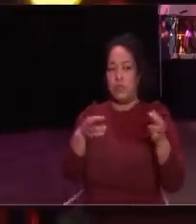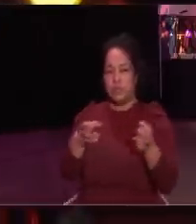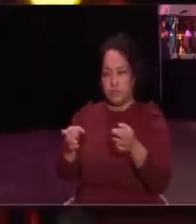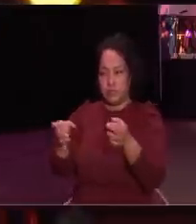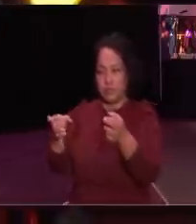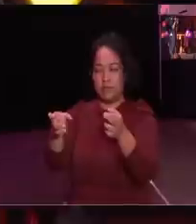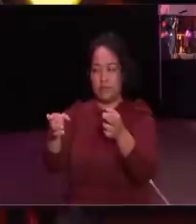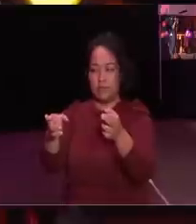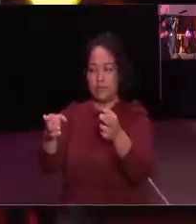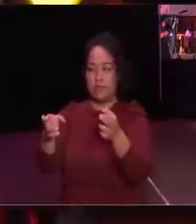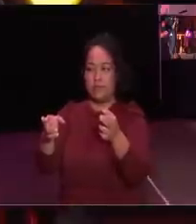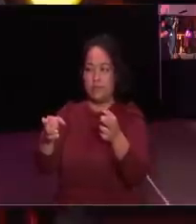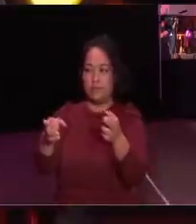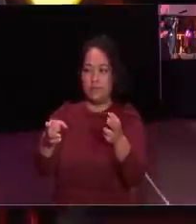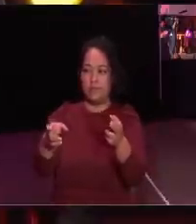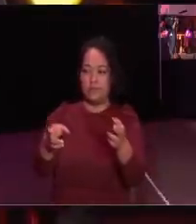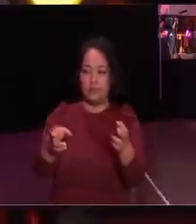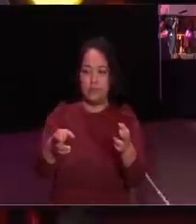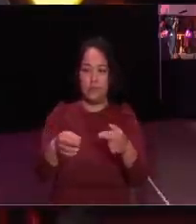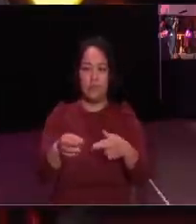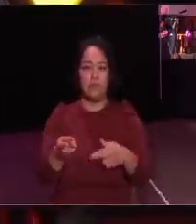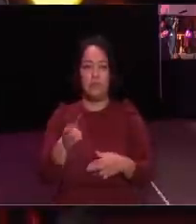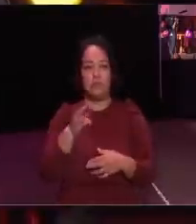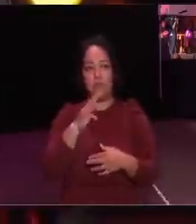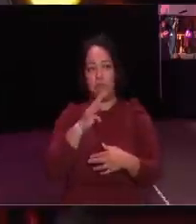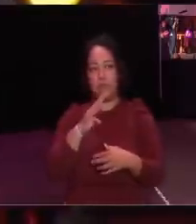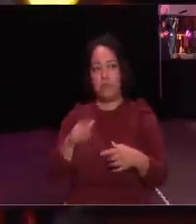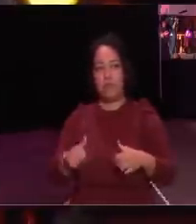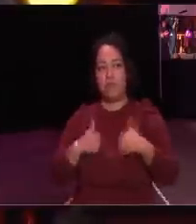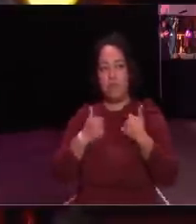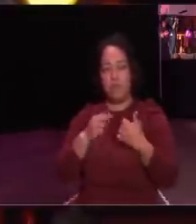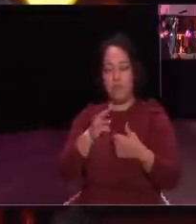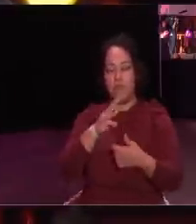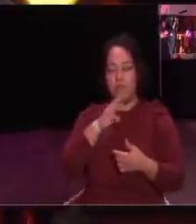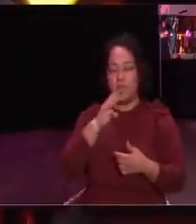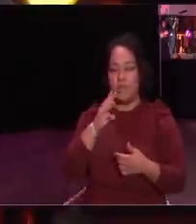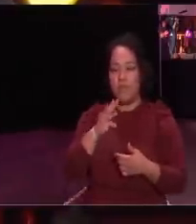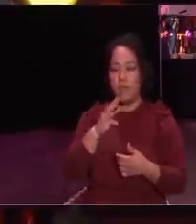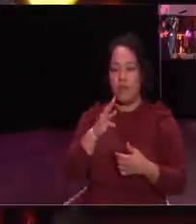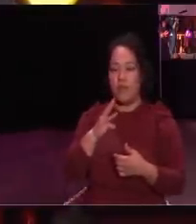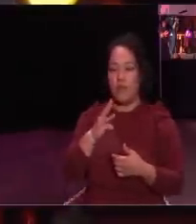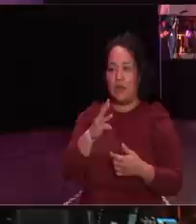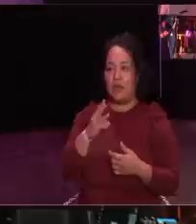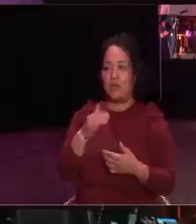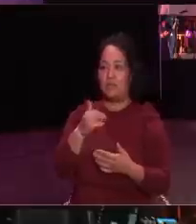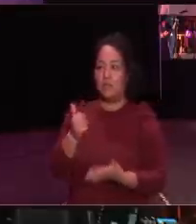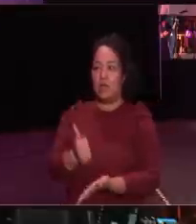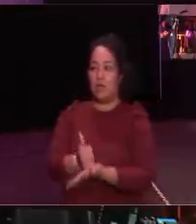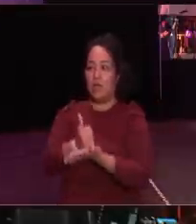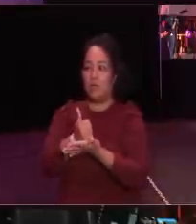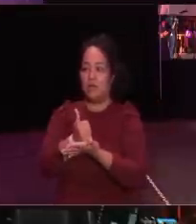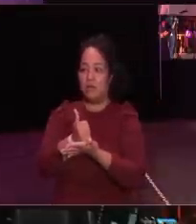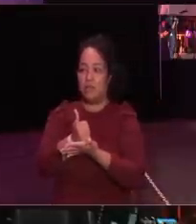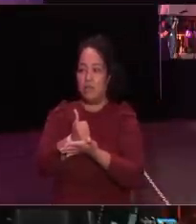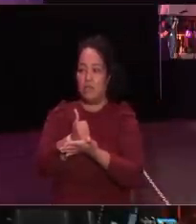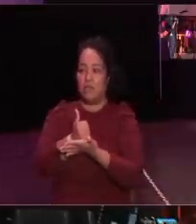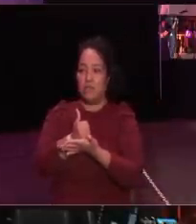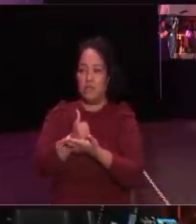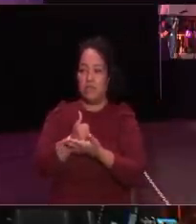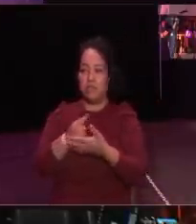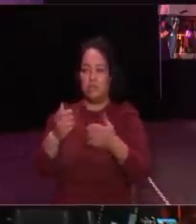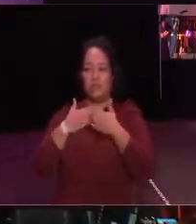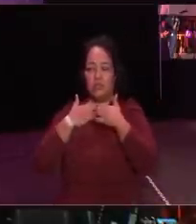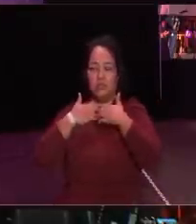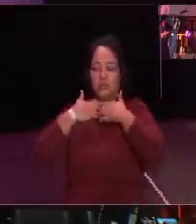ríos, rivers, ríos de agua viva, rivers of living water. Alguien ayúdeme. Someone help me. Alguien quiero que lo grite.